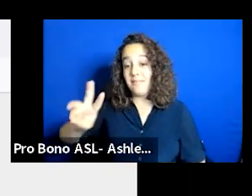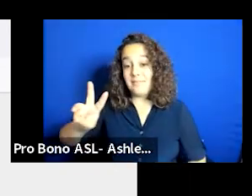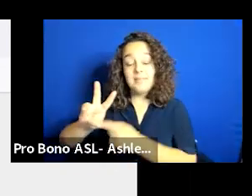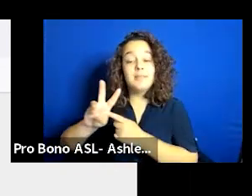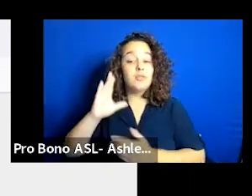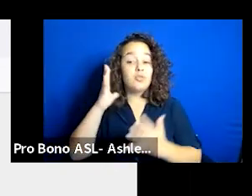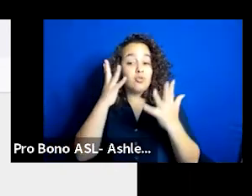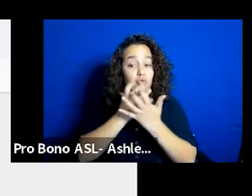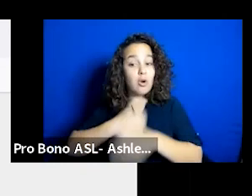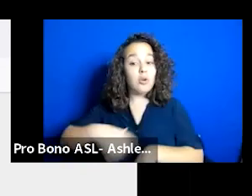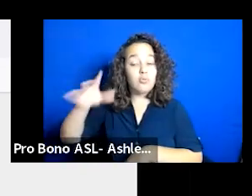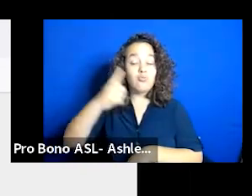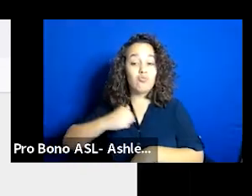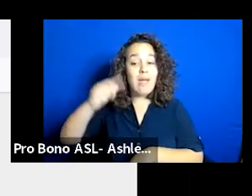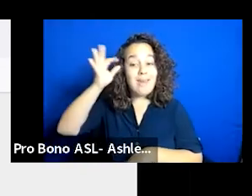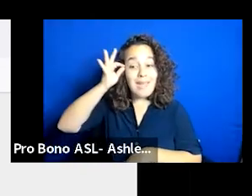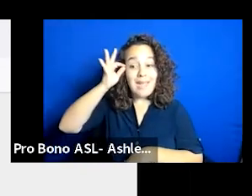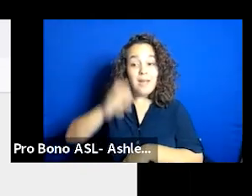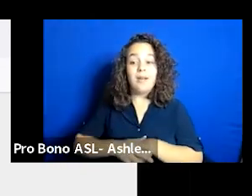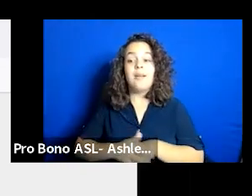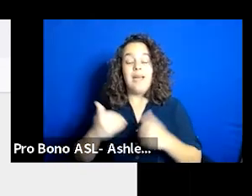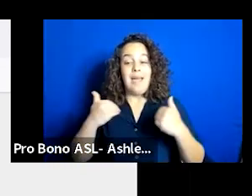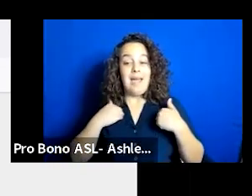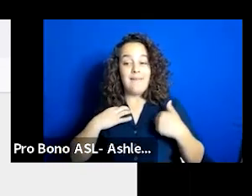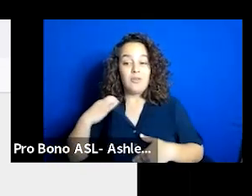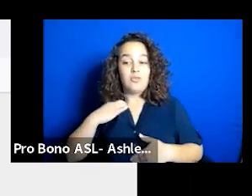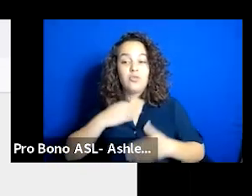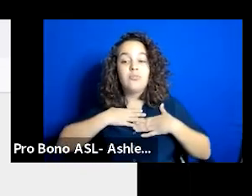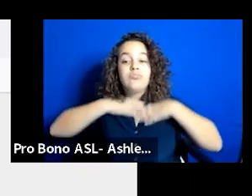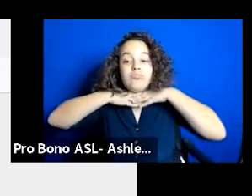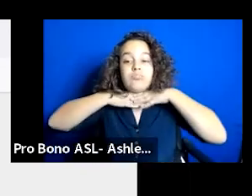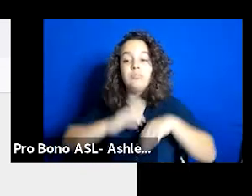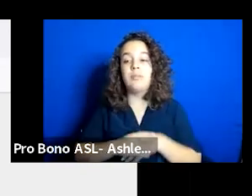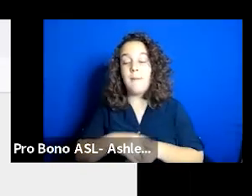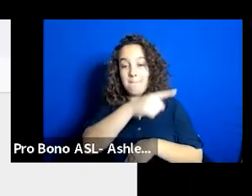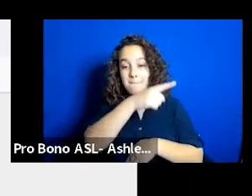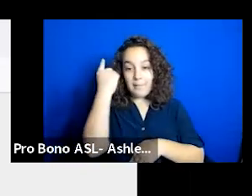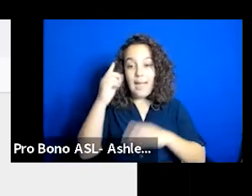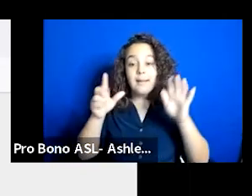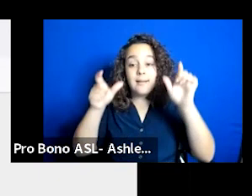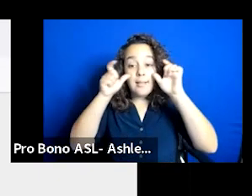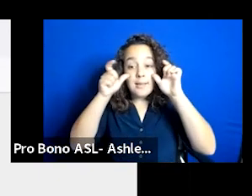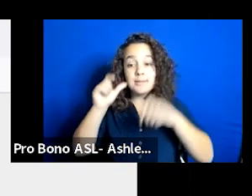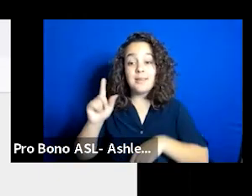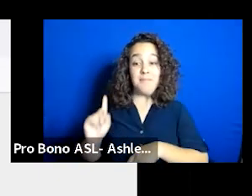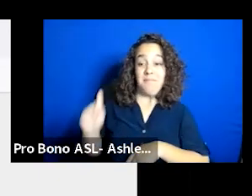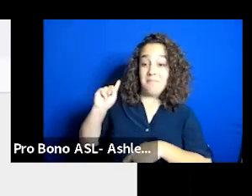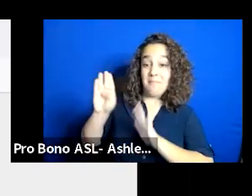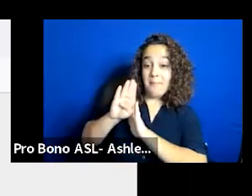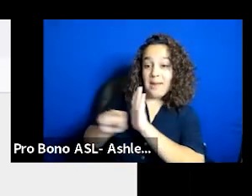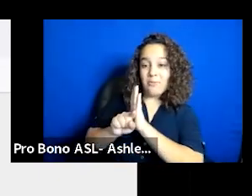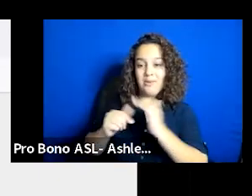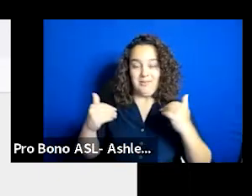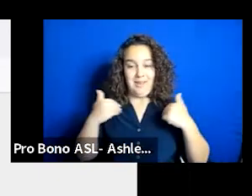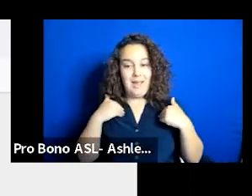a brown woolen turtleneck and black glasses. And behind me, I have a very chaotic and blurry